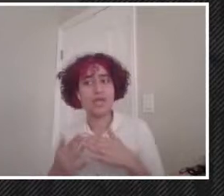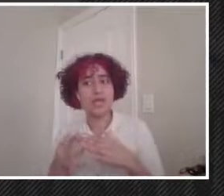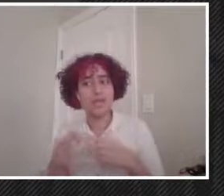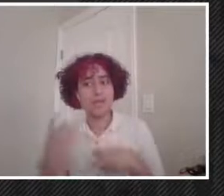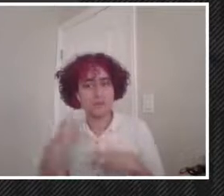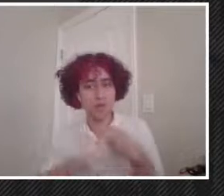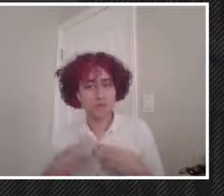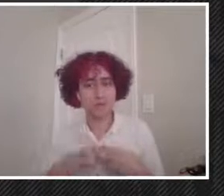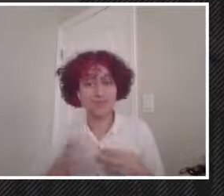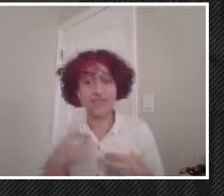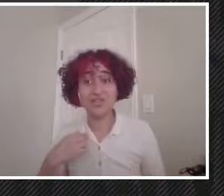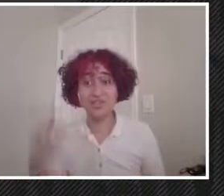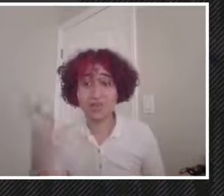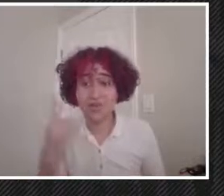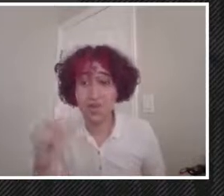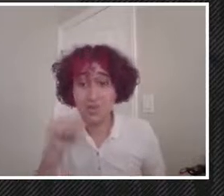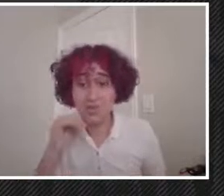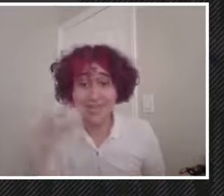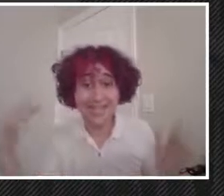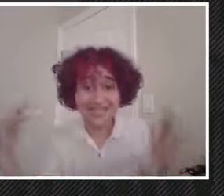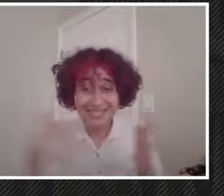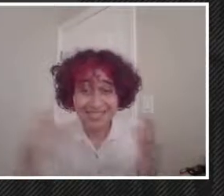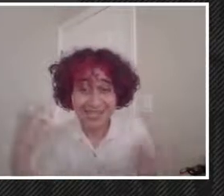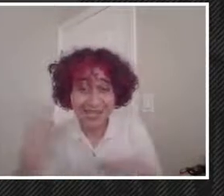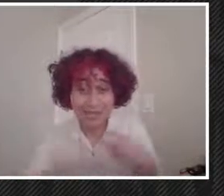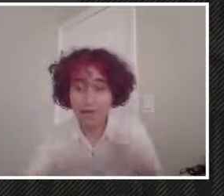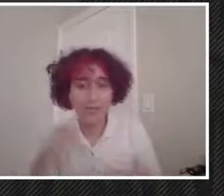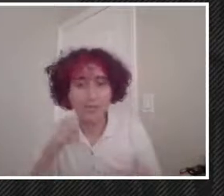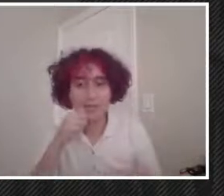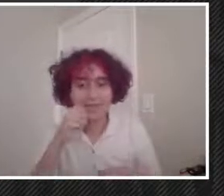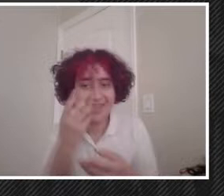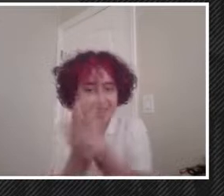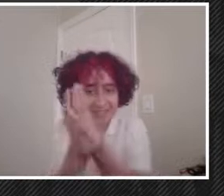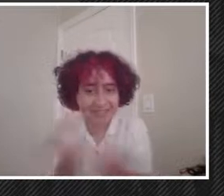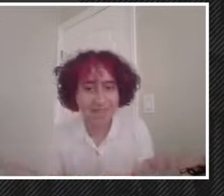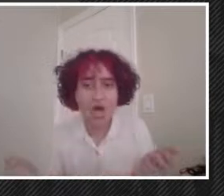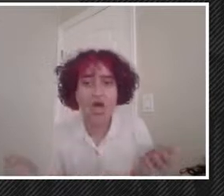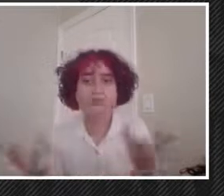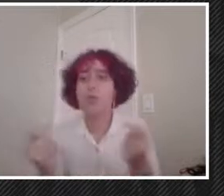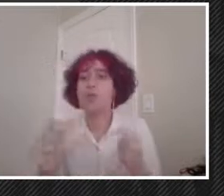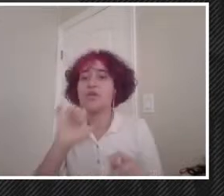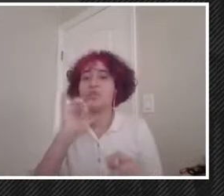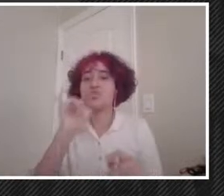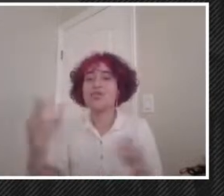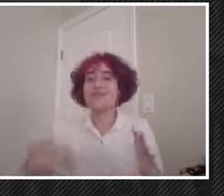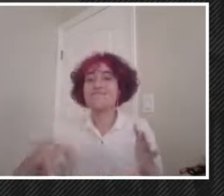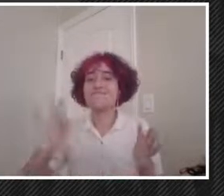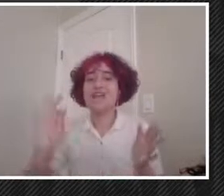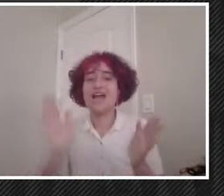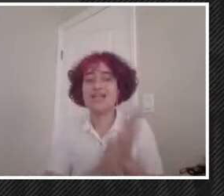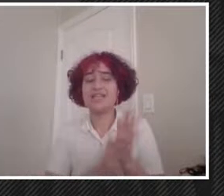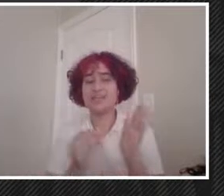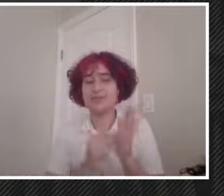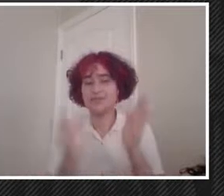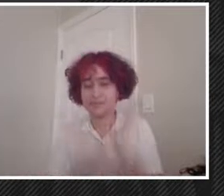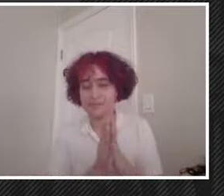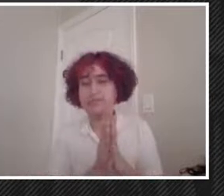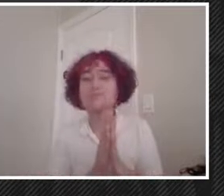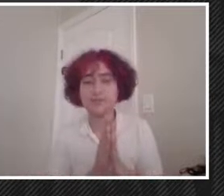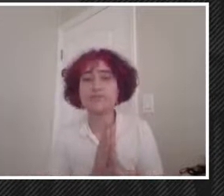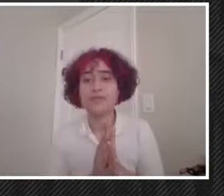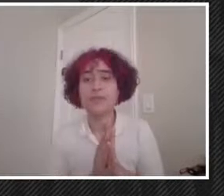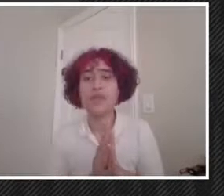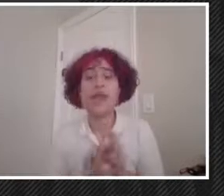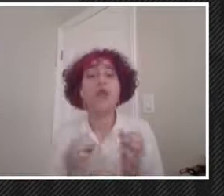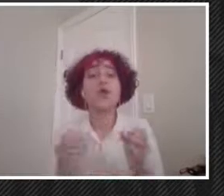issue, we cannot solve what we do not diagnose. So amen on that, Crystal. And just so in our closing, I want to hear everyone's